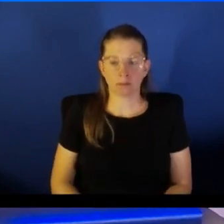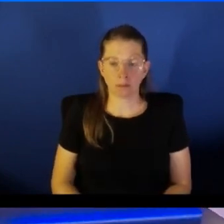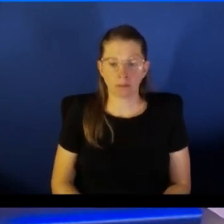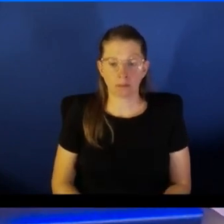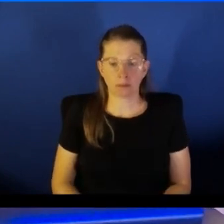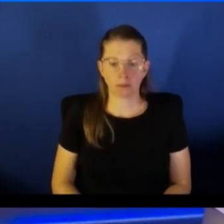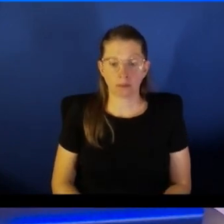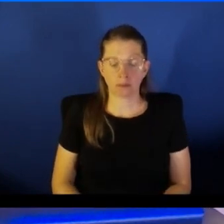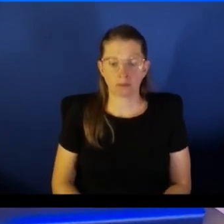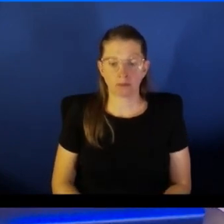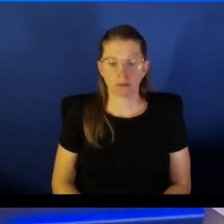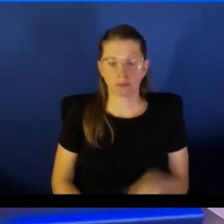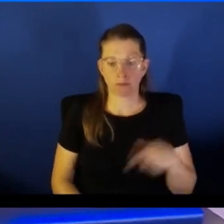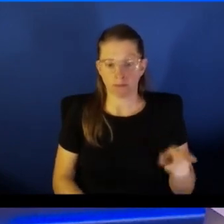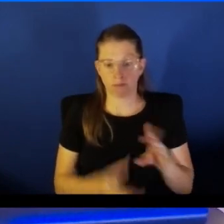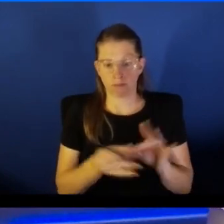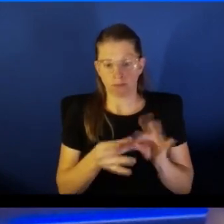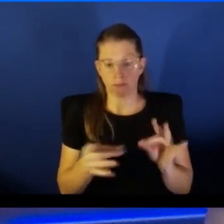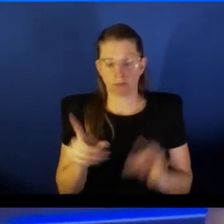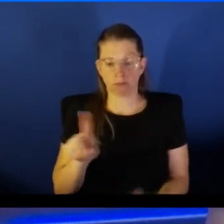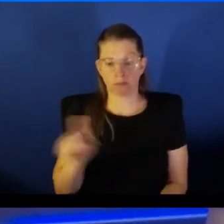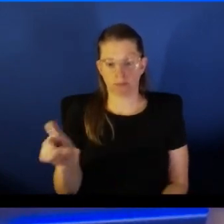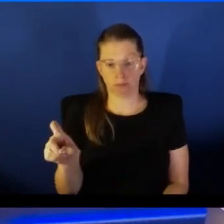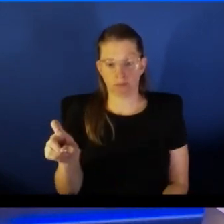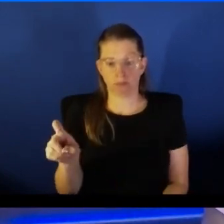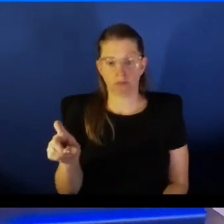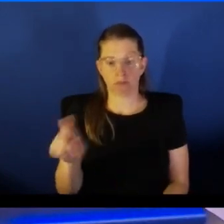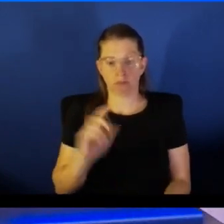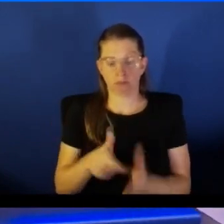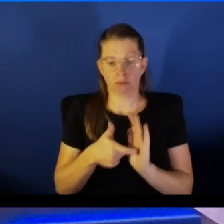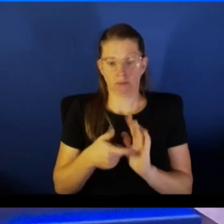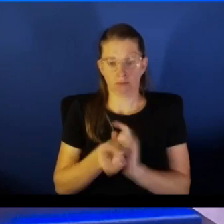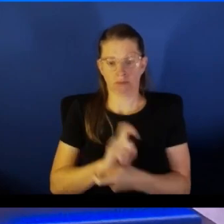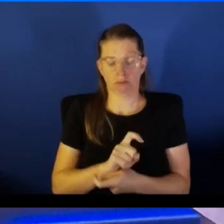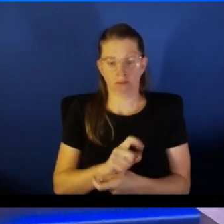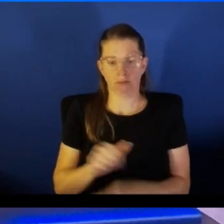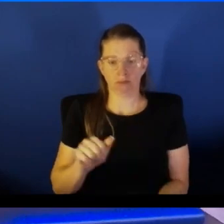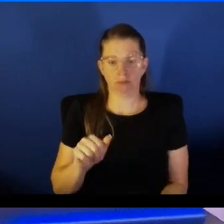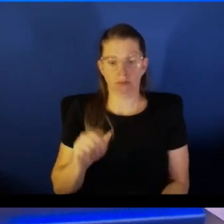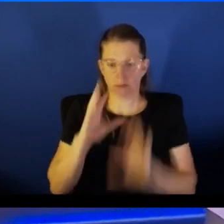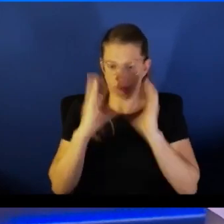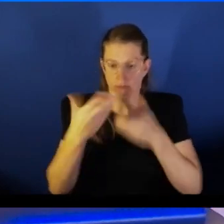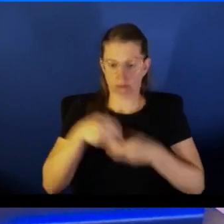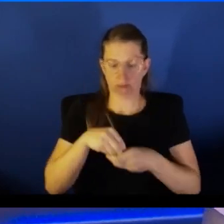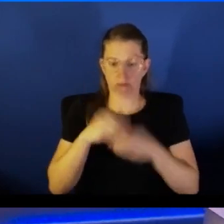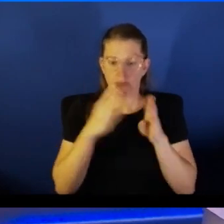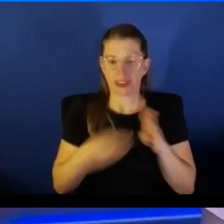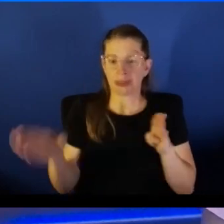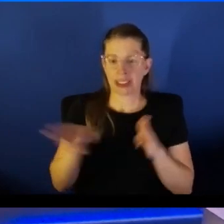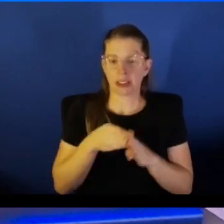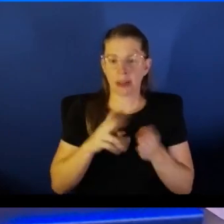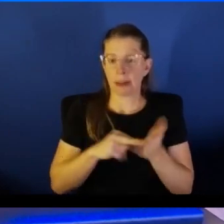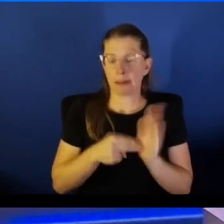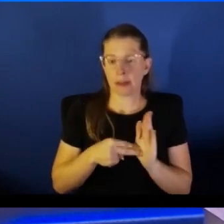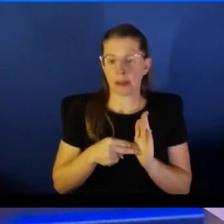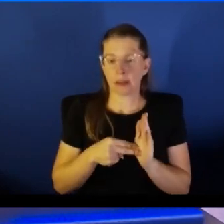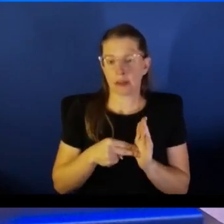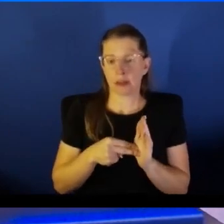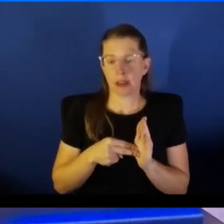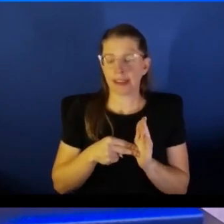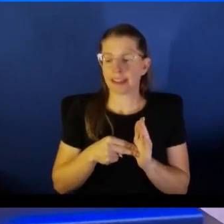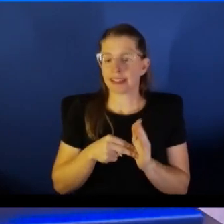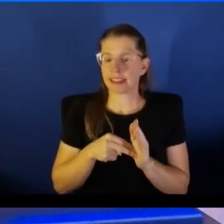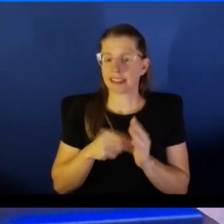the diagnostic criteria has changed, and autism is a spectrum, which means that it's quite diverse,